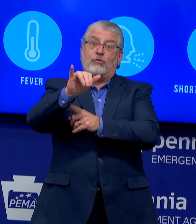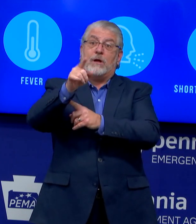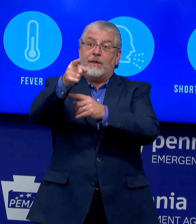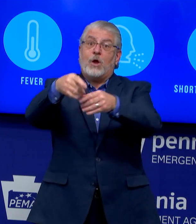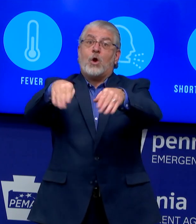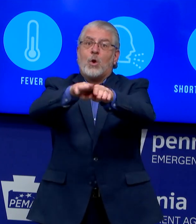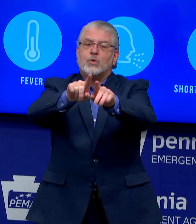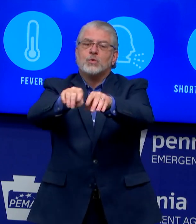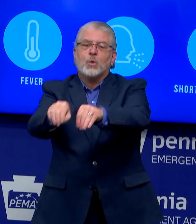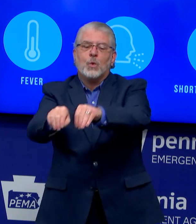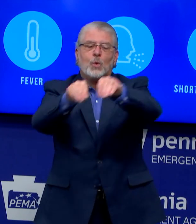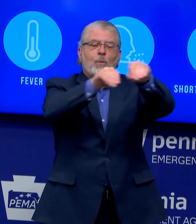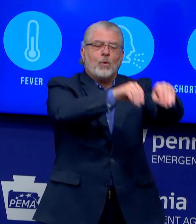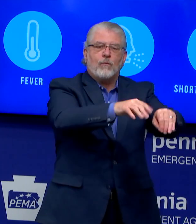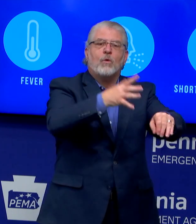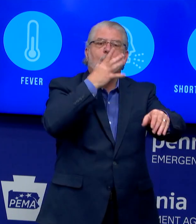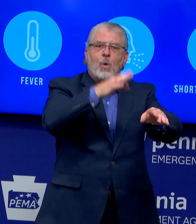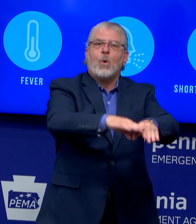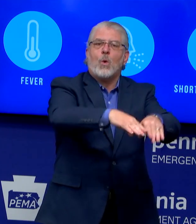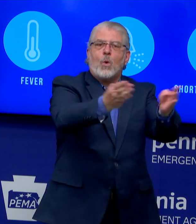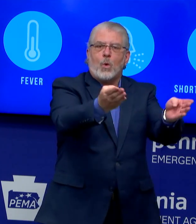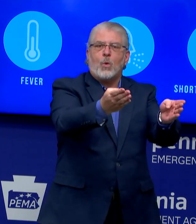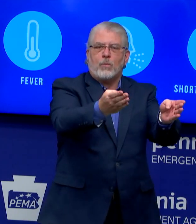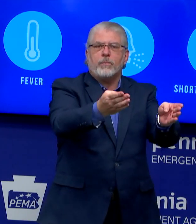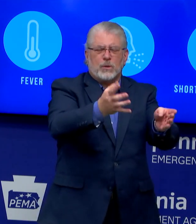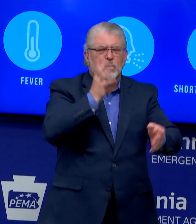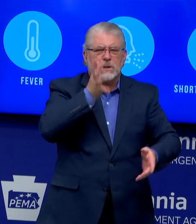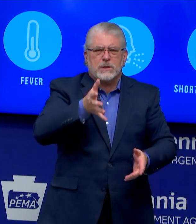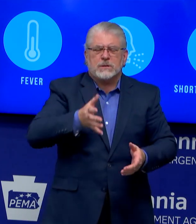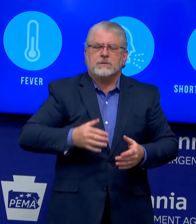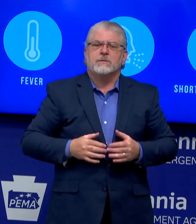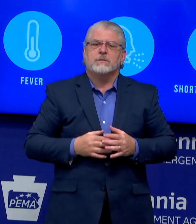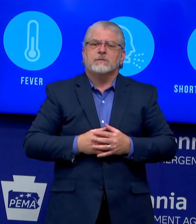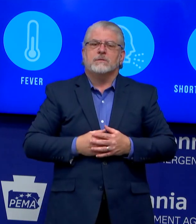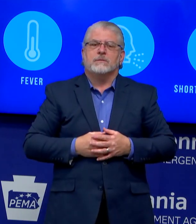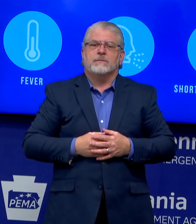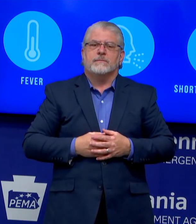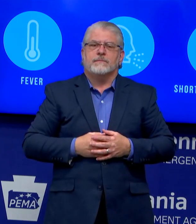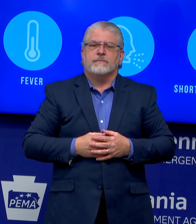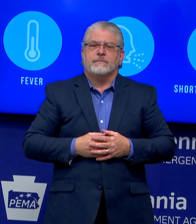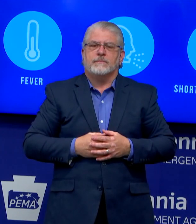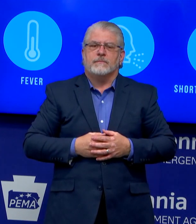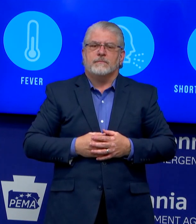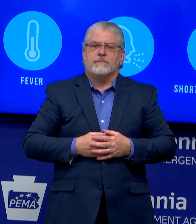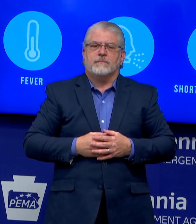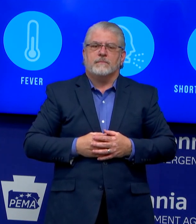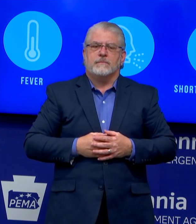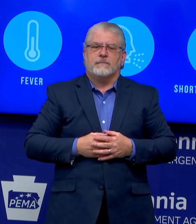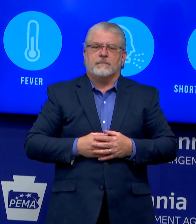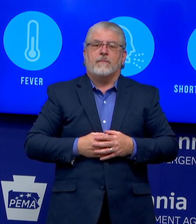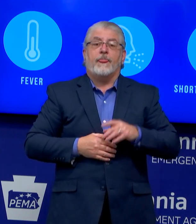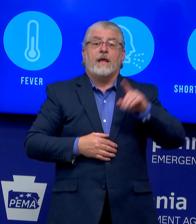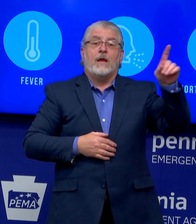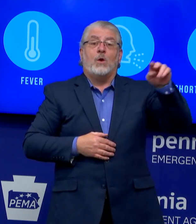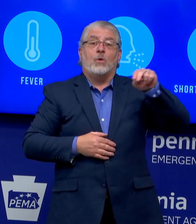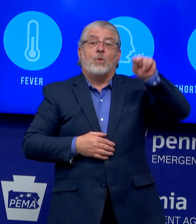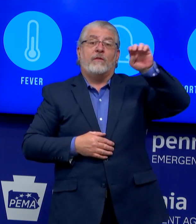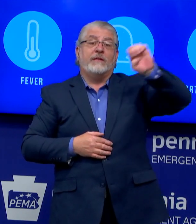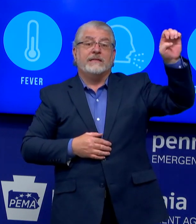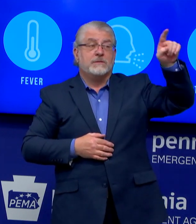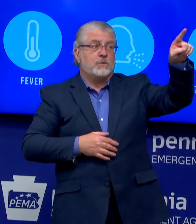location, but it's going to reopen in a new location, and then we're looking at another site in the Northeast. This question